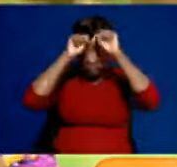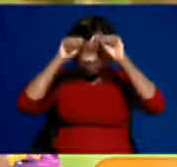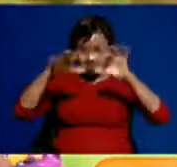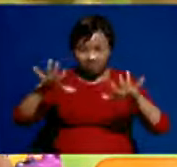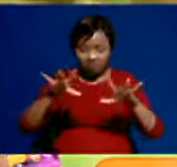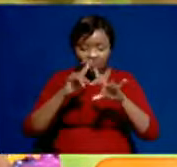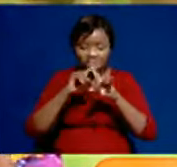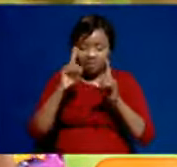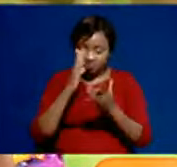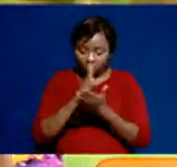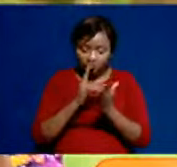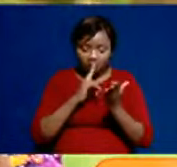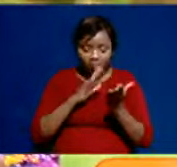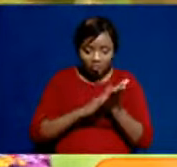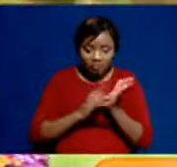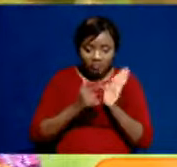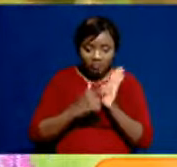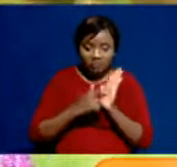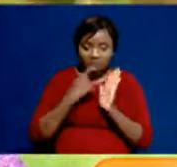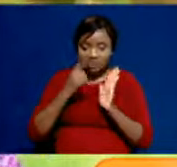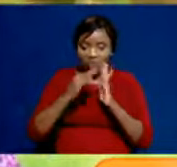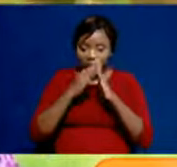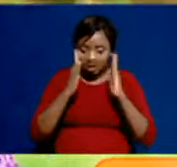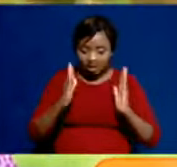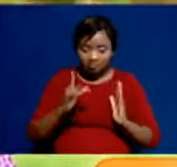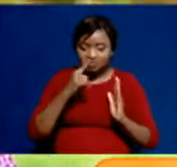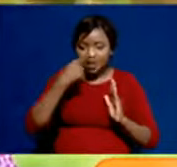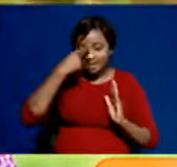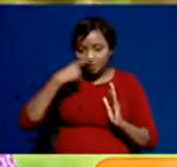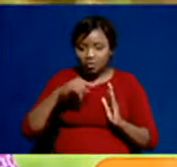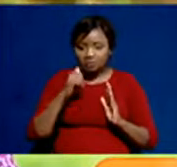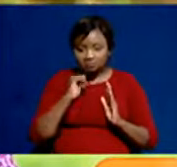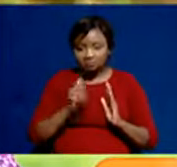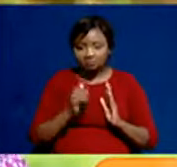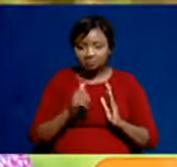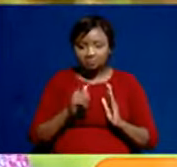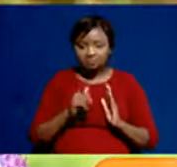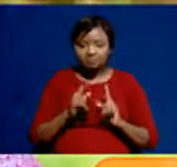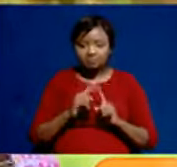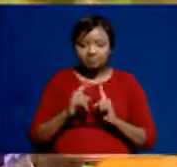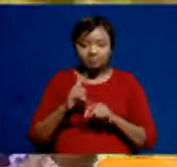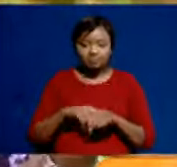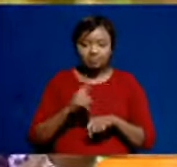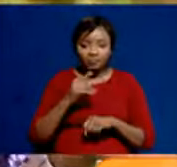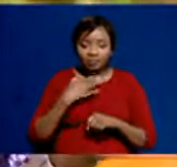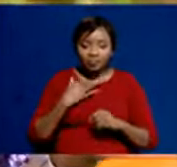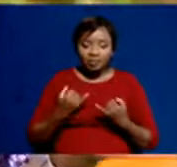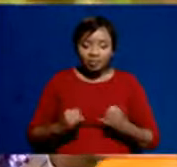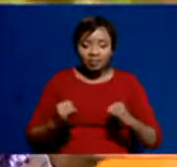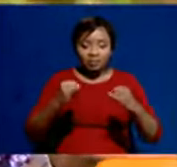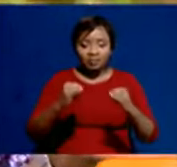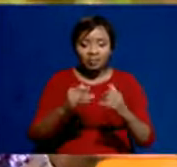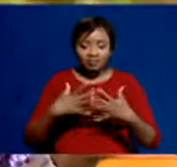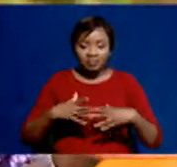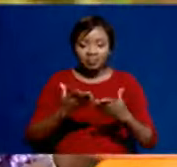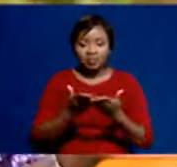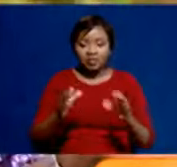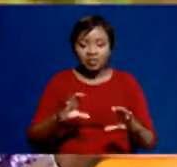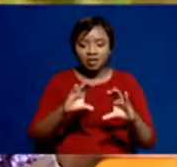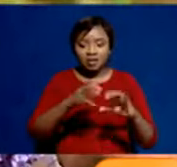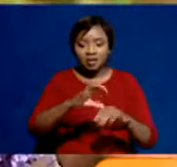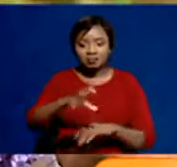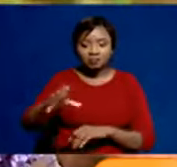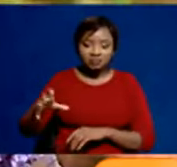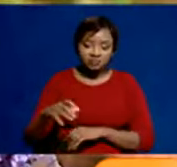the manifesto says housing, policy-wise, it is correct. But the implementer must be the county. Okay. It can never be